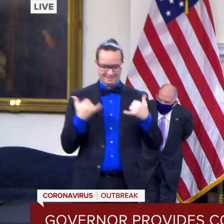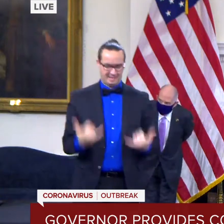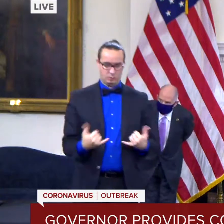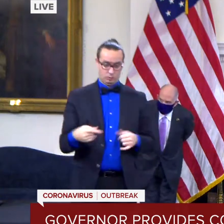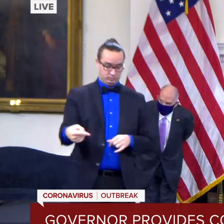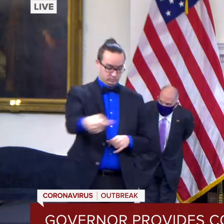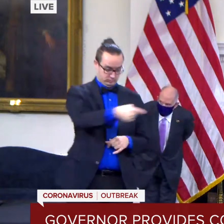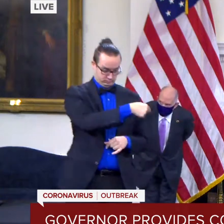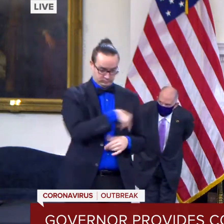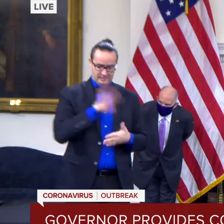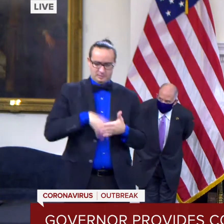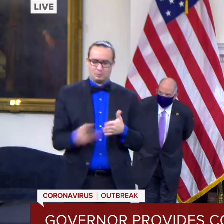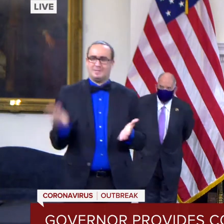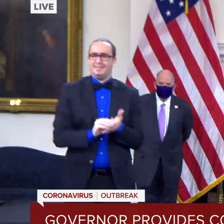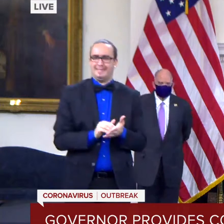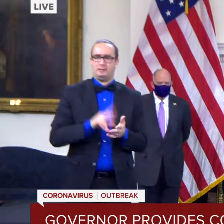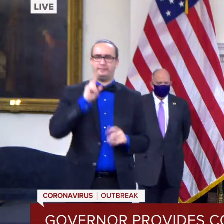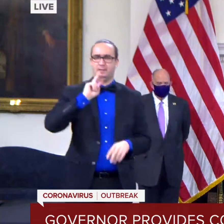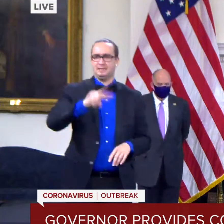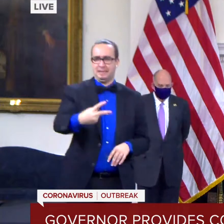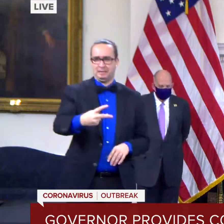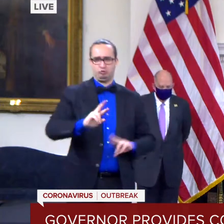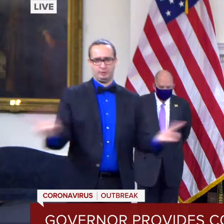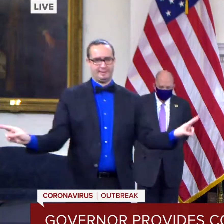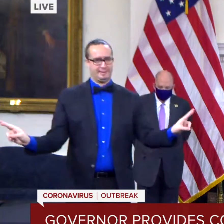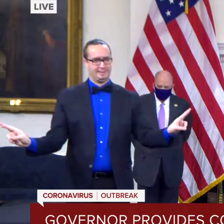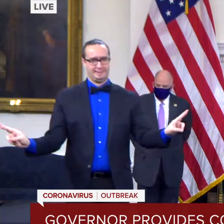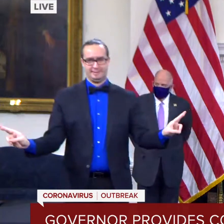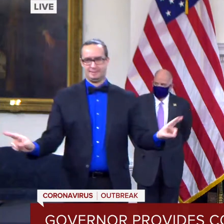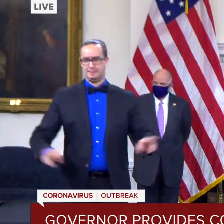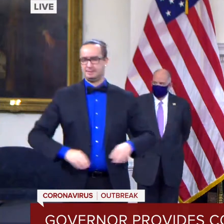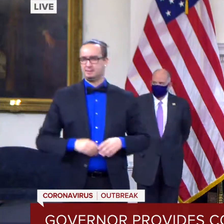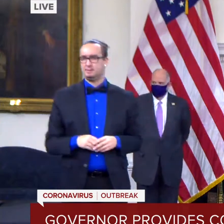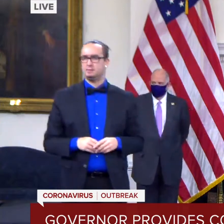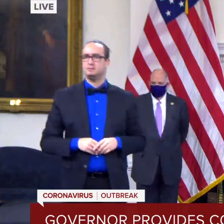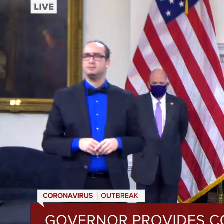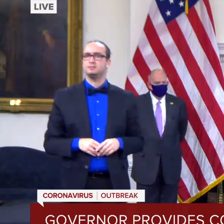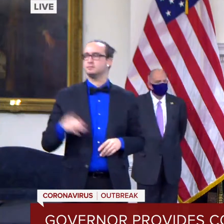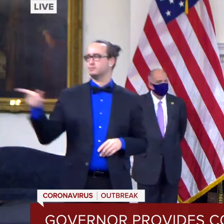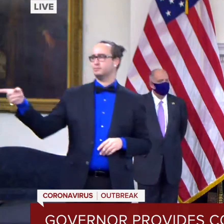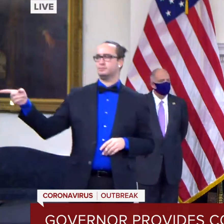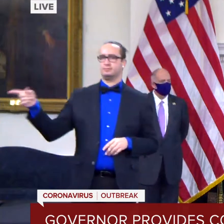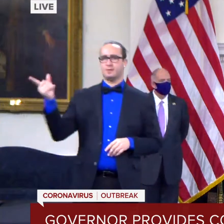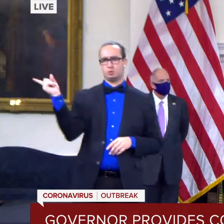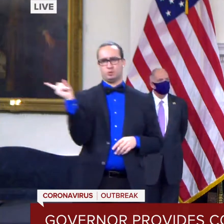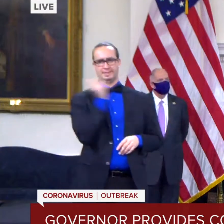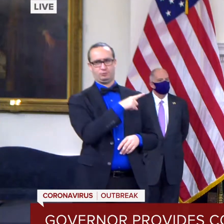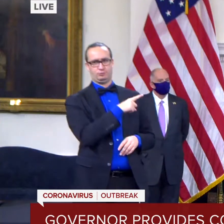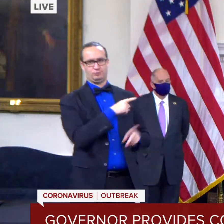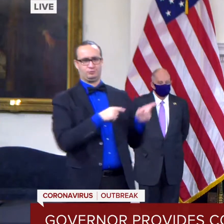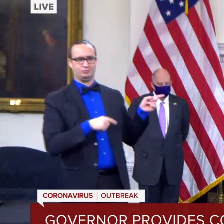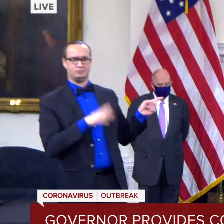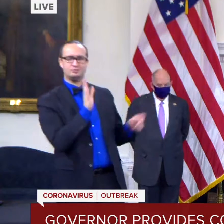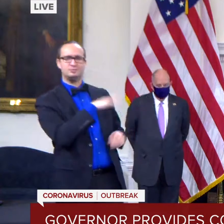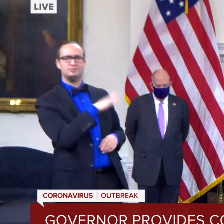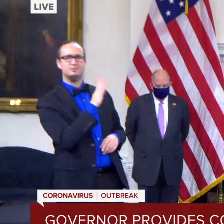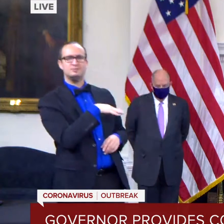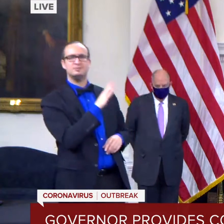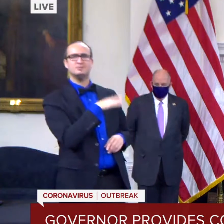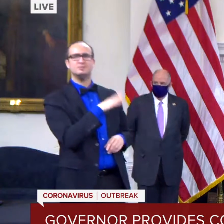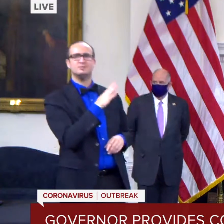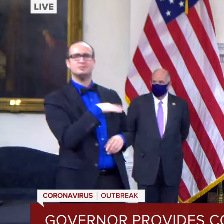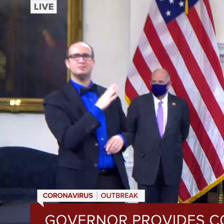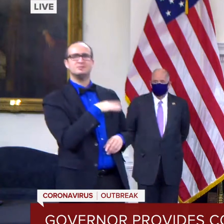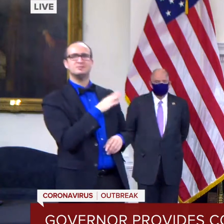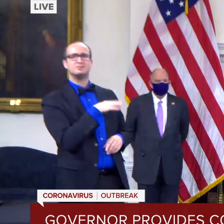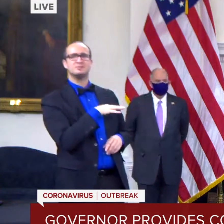question perhaps for the governor and also General Burkett. At a joint hearing last night with Baltimore